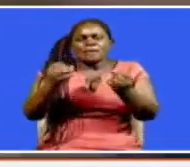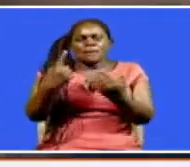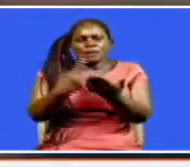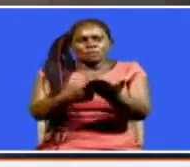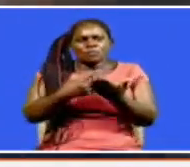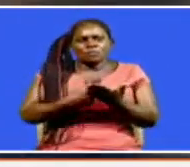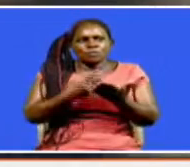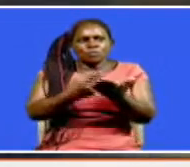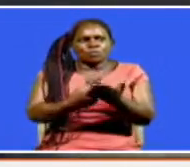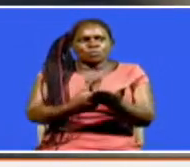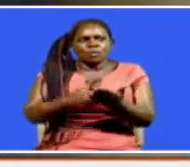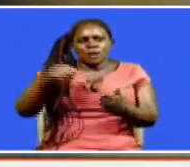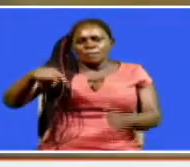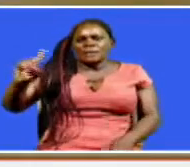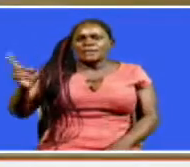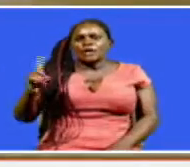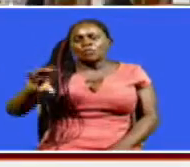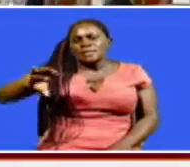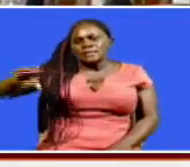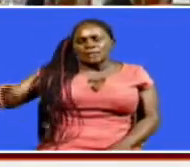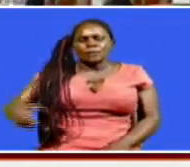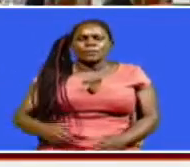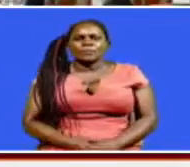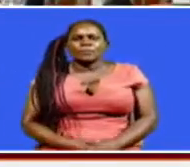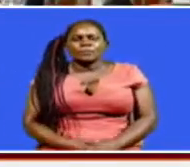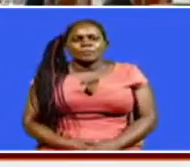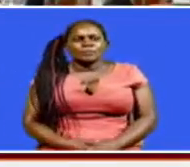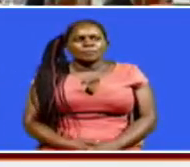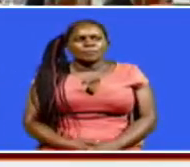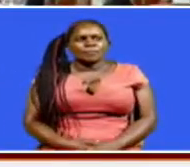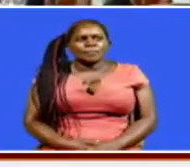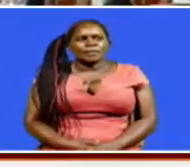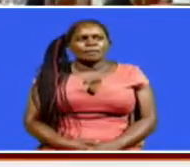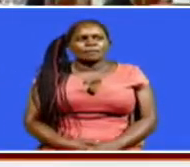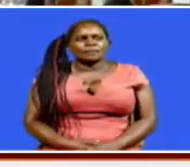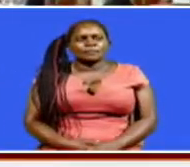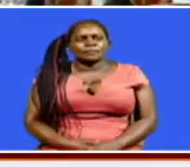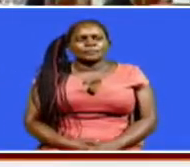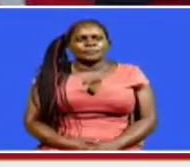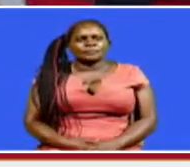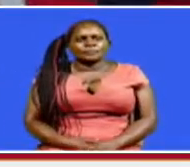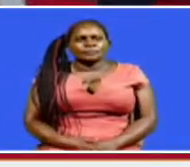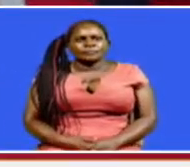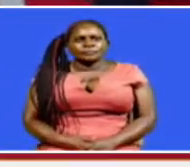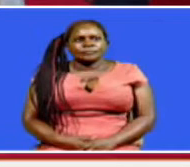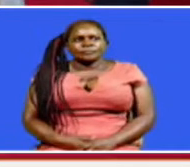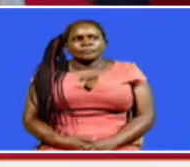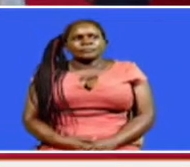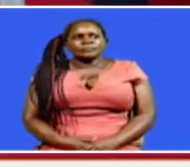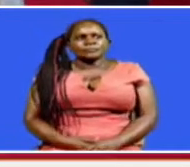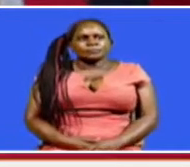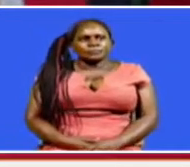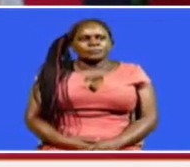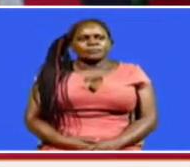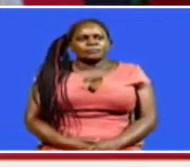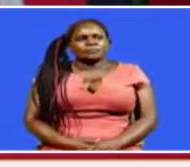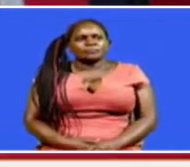engagements in the capital, Nairobi. Daniel Kariuki, KTN News, Nairobi.